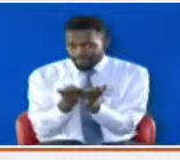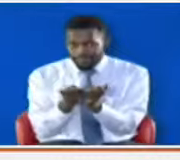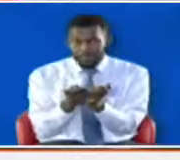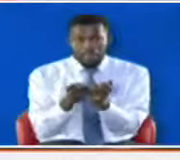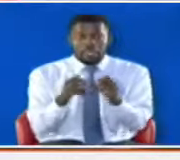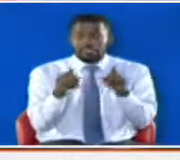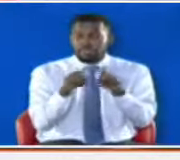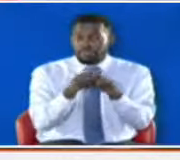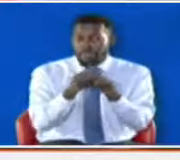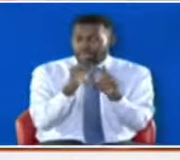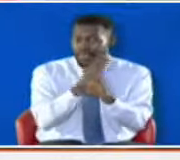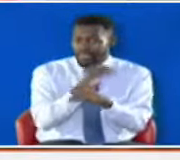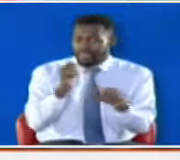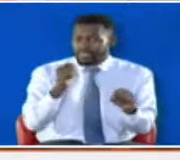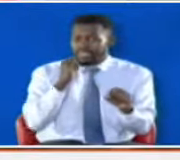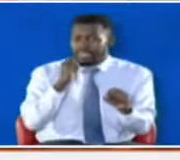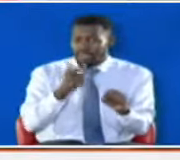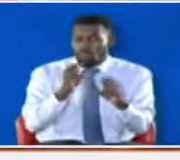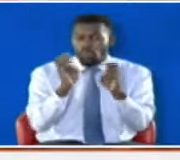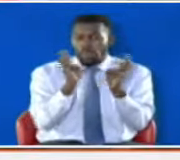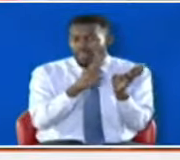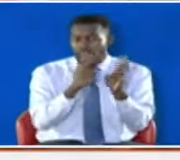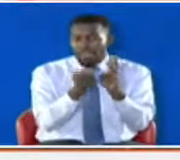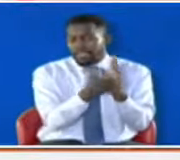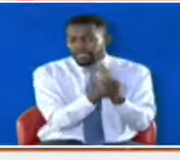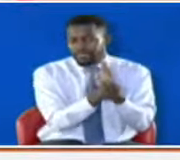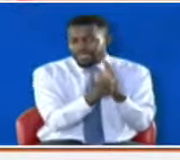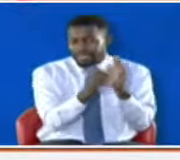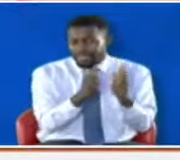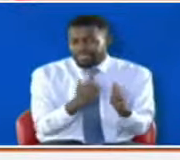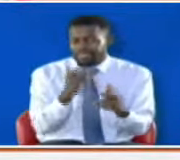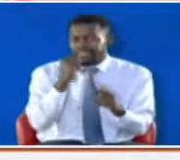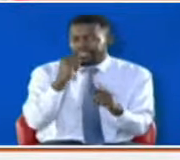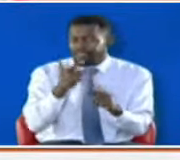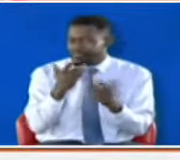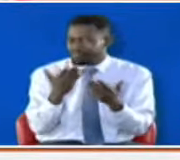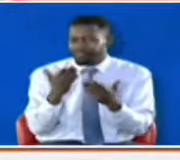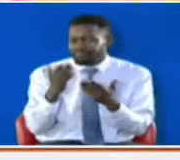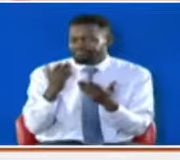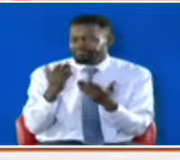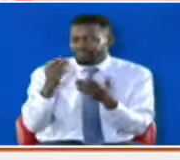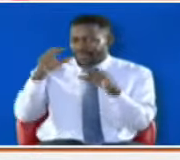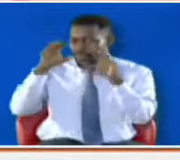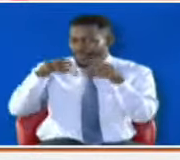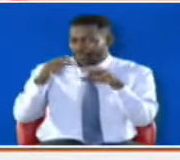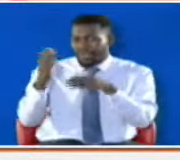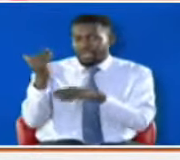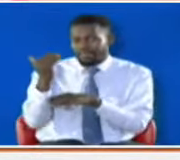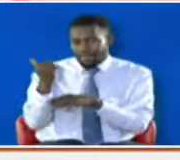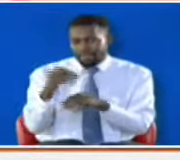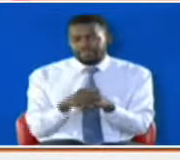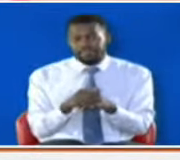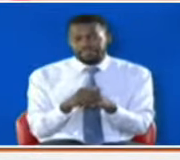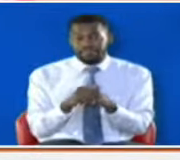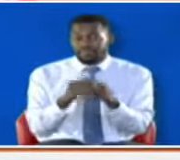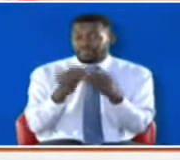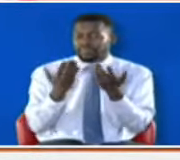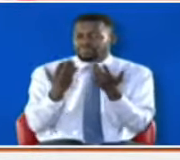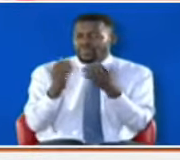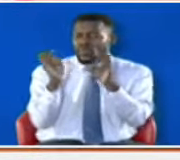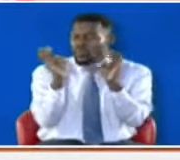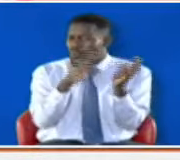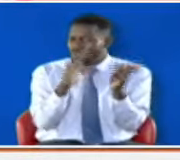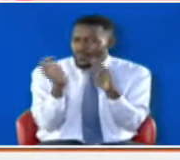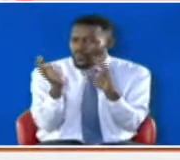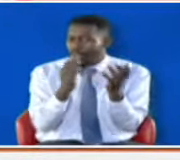have predicted that the situation was bound to get worse. This cyclone named Hidaya could hit any